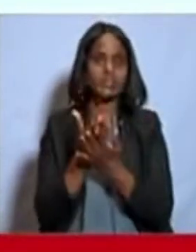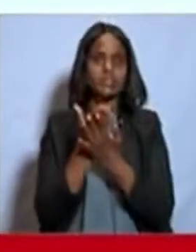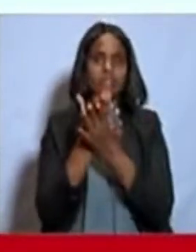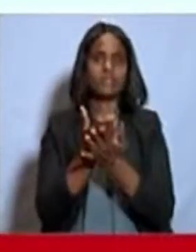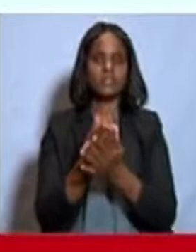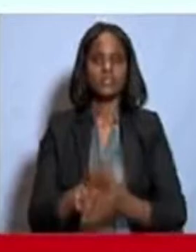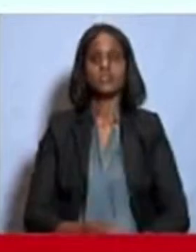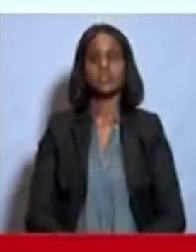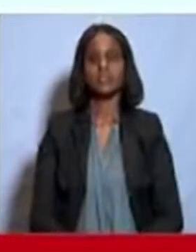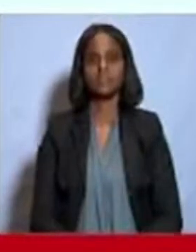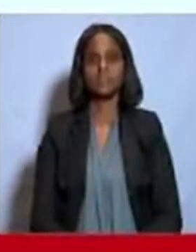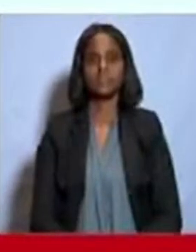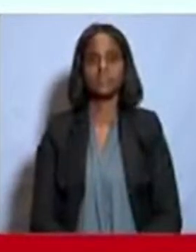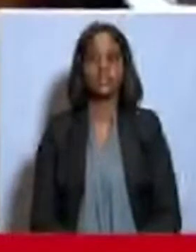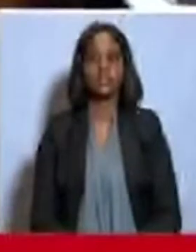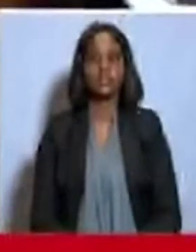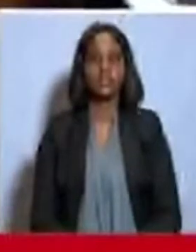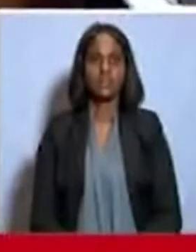submit.